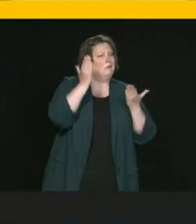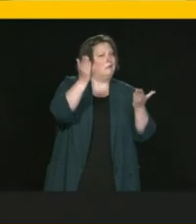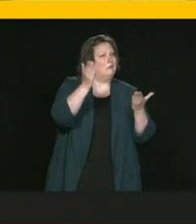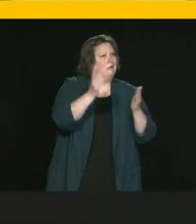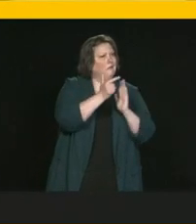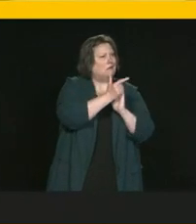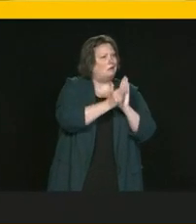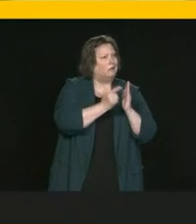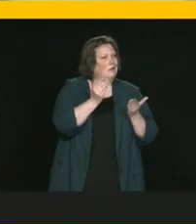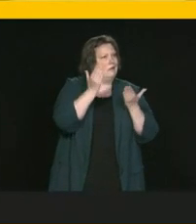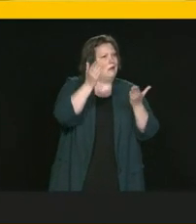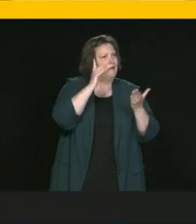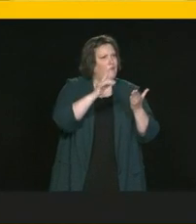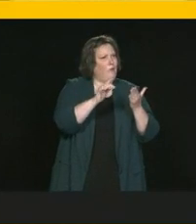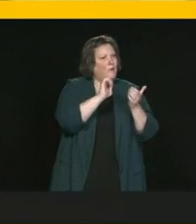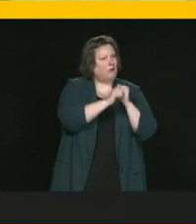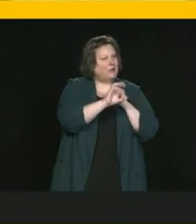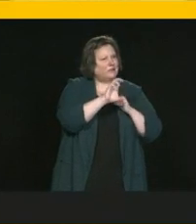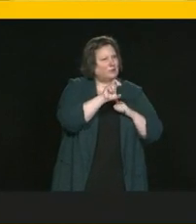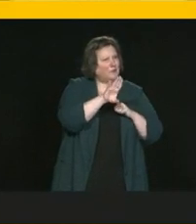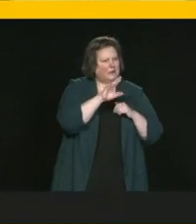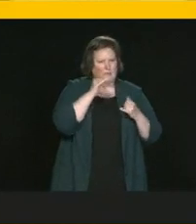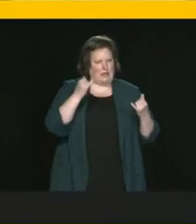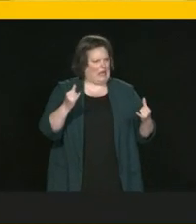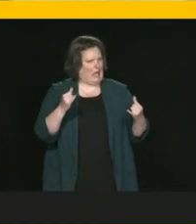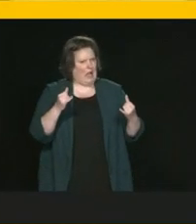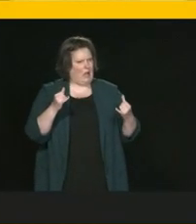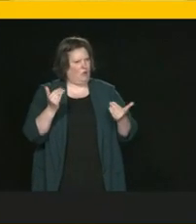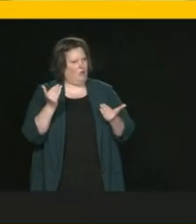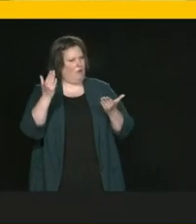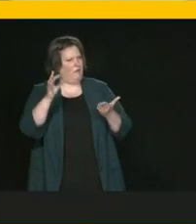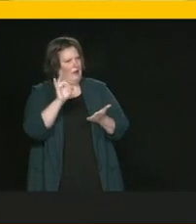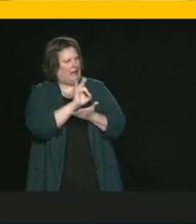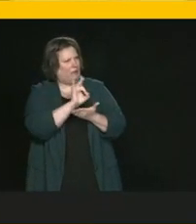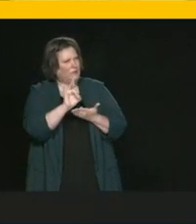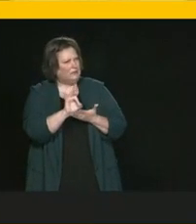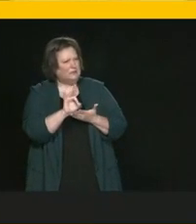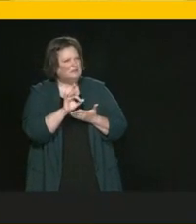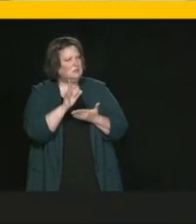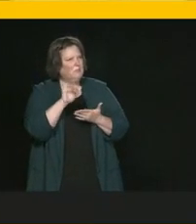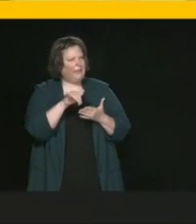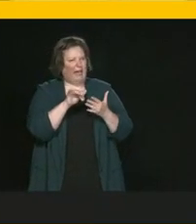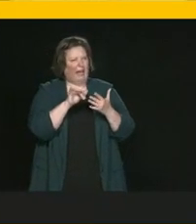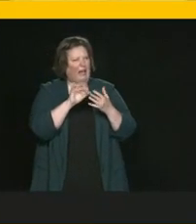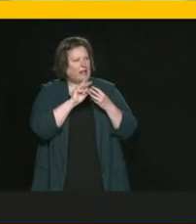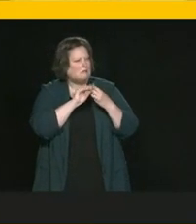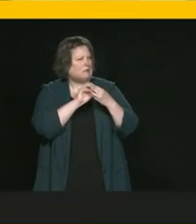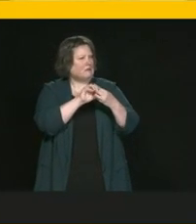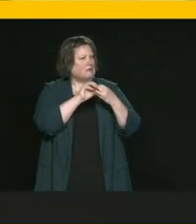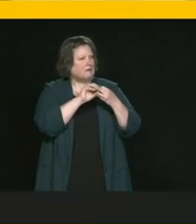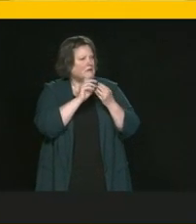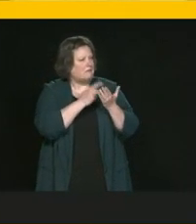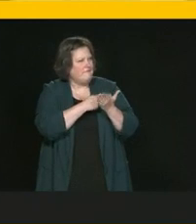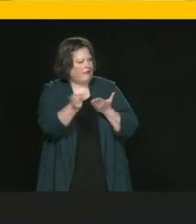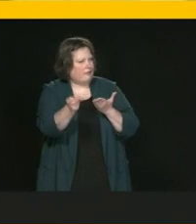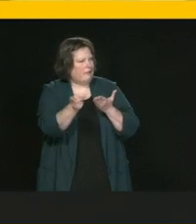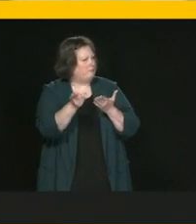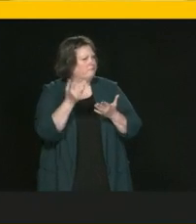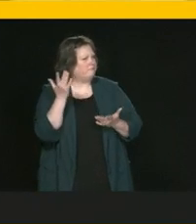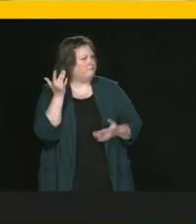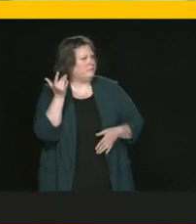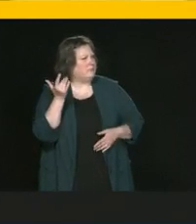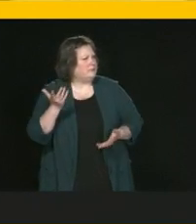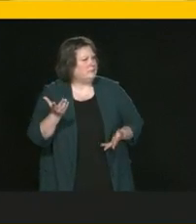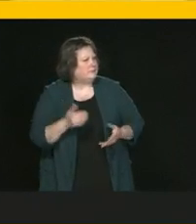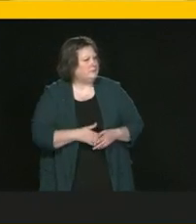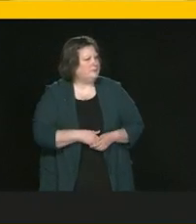decided to wait for those negotiations that really didn't work out to finally signal that